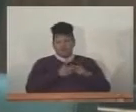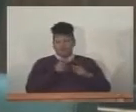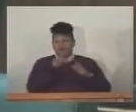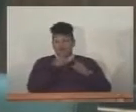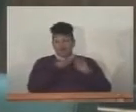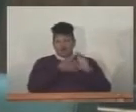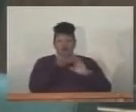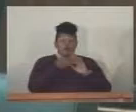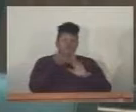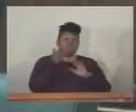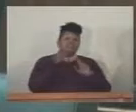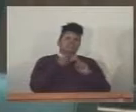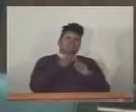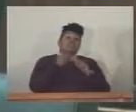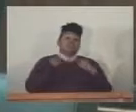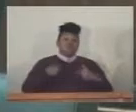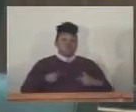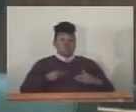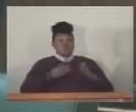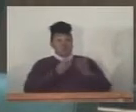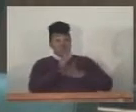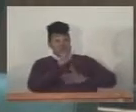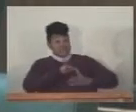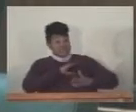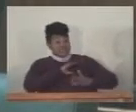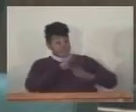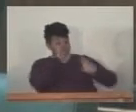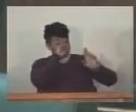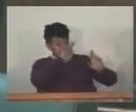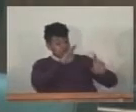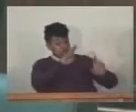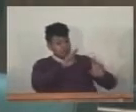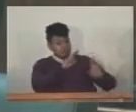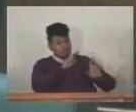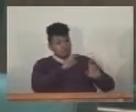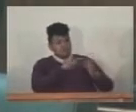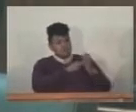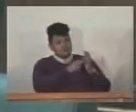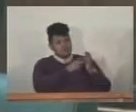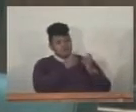human rights and dignity, it goes a far way to move us in the right direction.